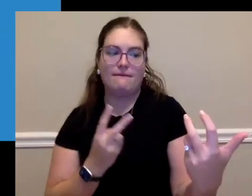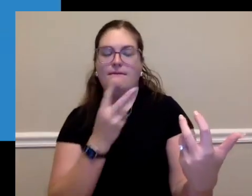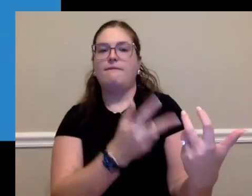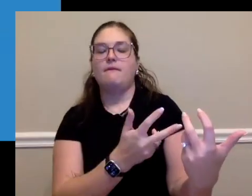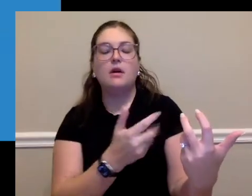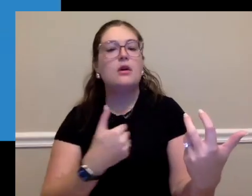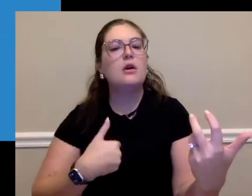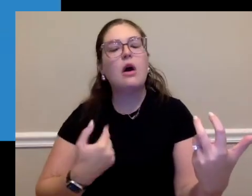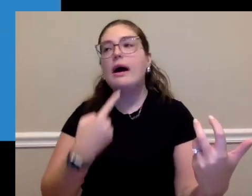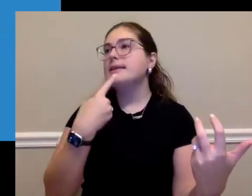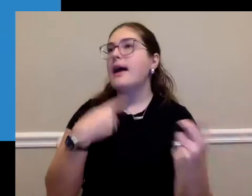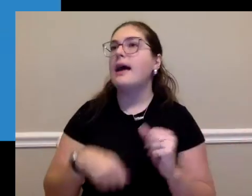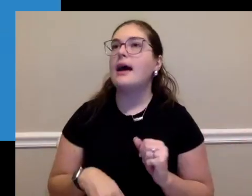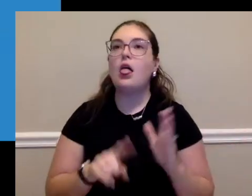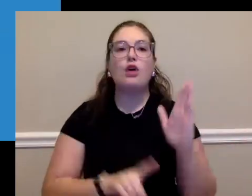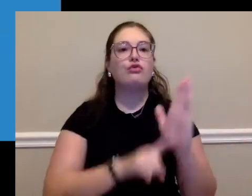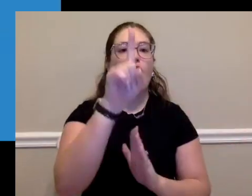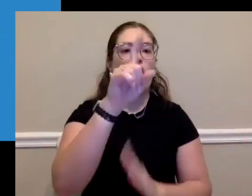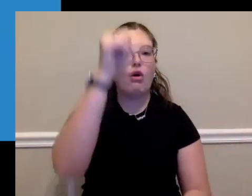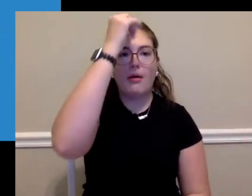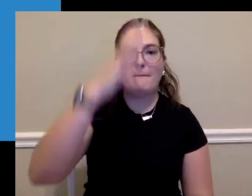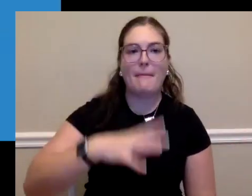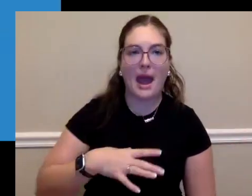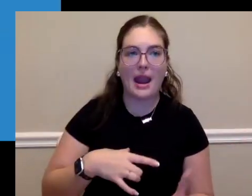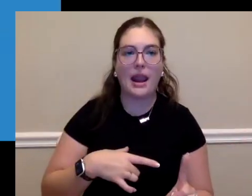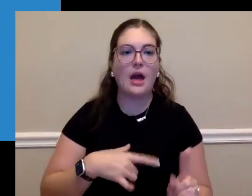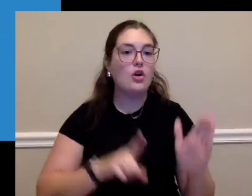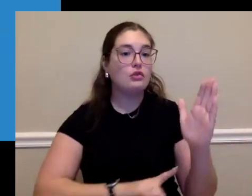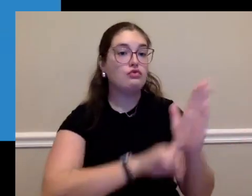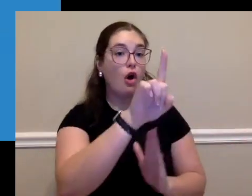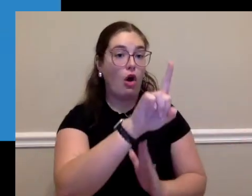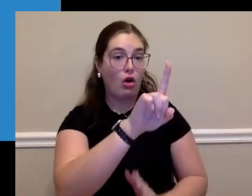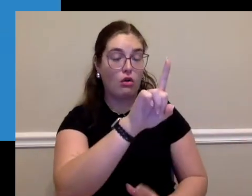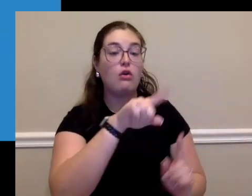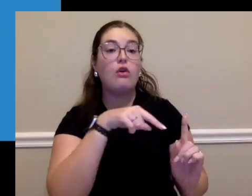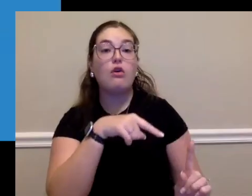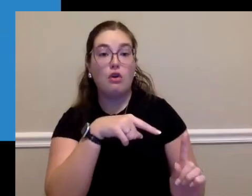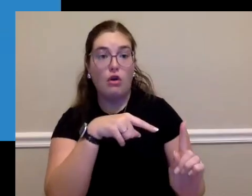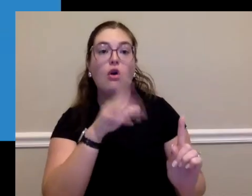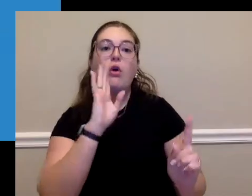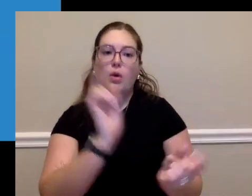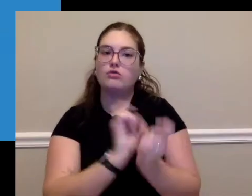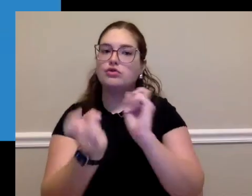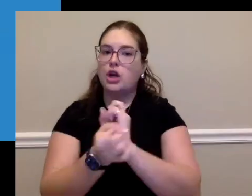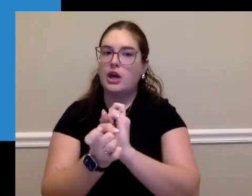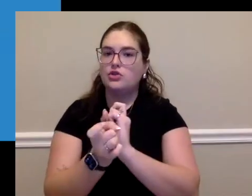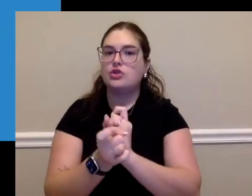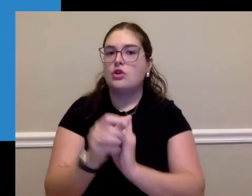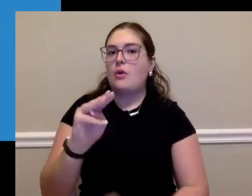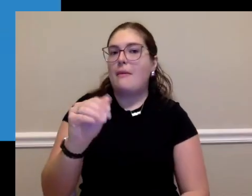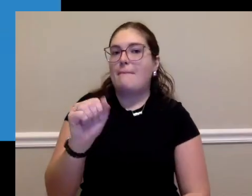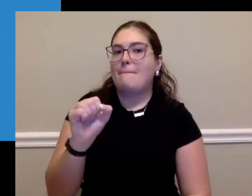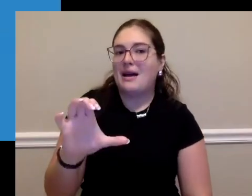So if I say the tall man, the word tall I would use in the masculine form. If it were a